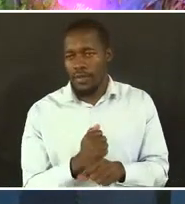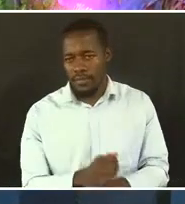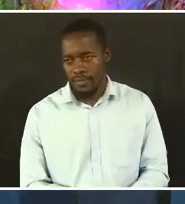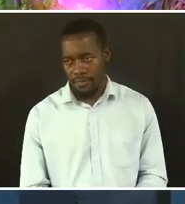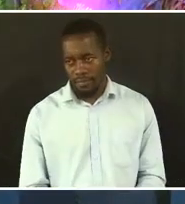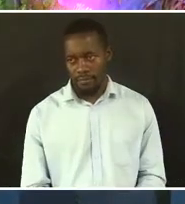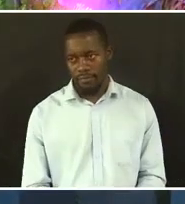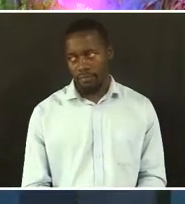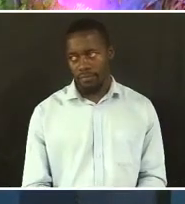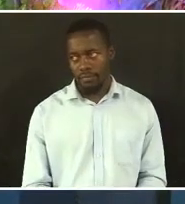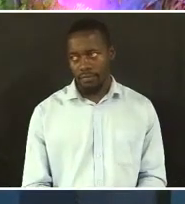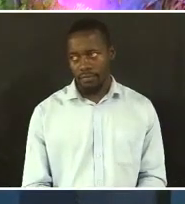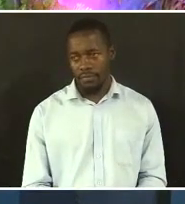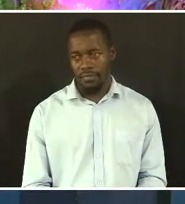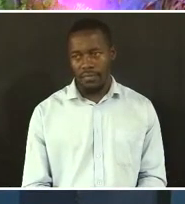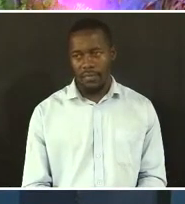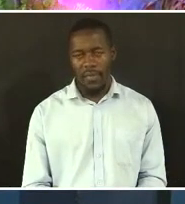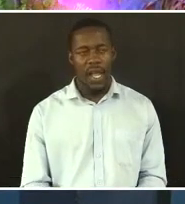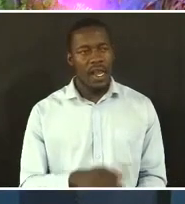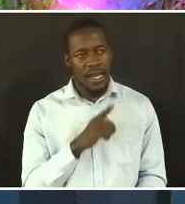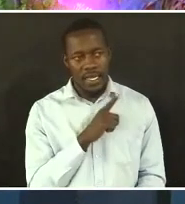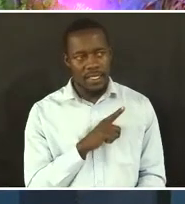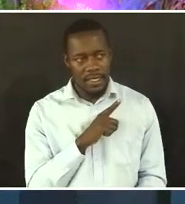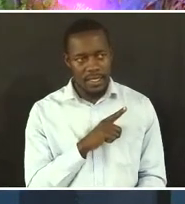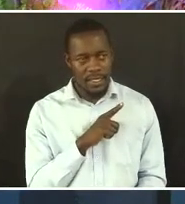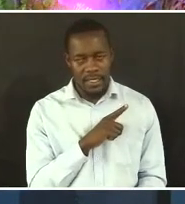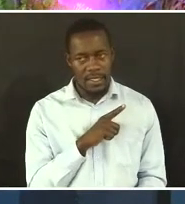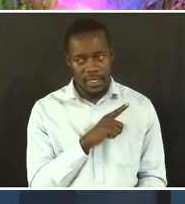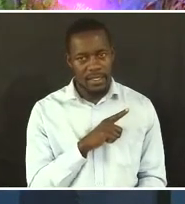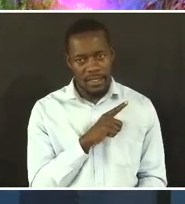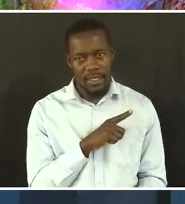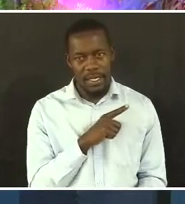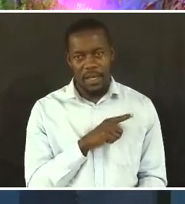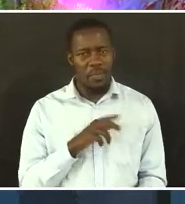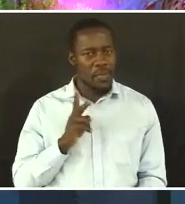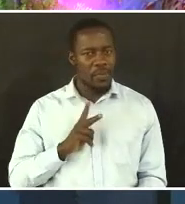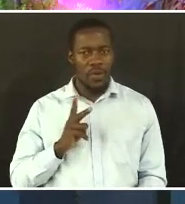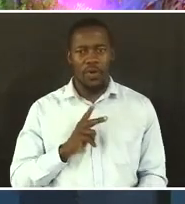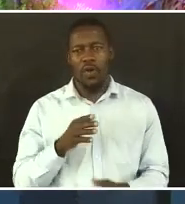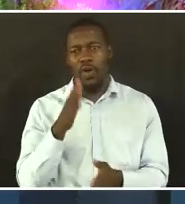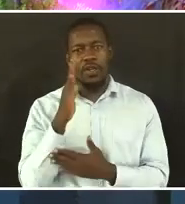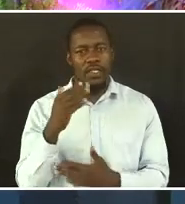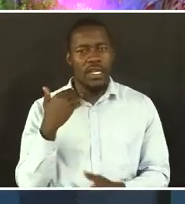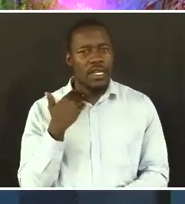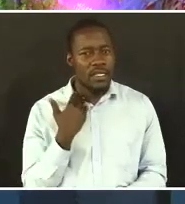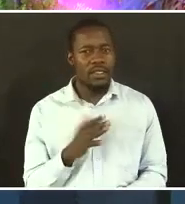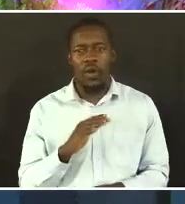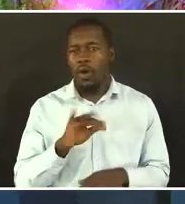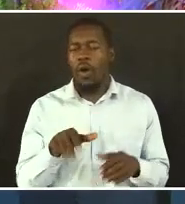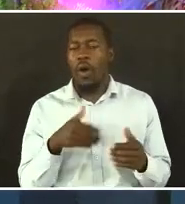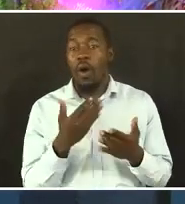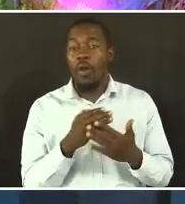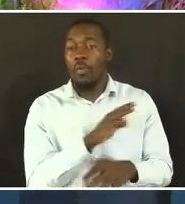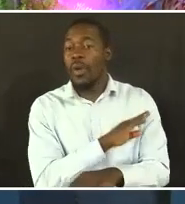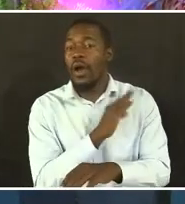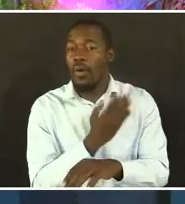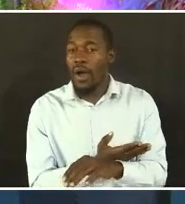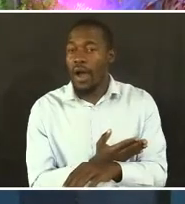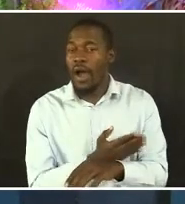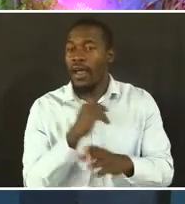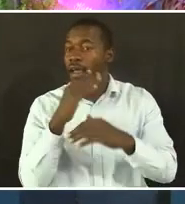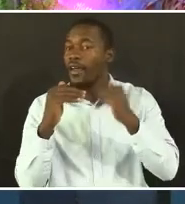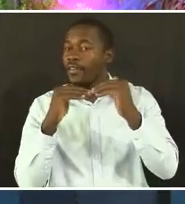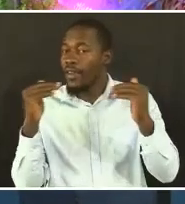Careless and idling in the master's vineyard. All power in heaven and on earth is given to Christ.